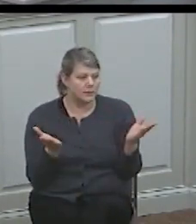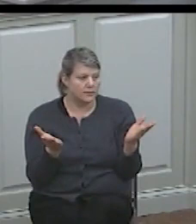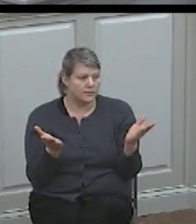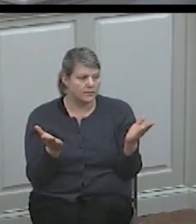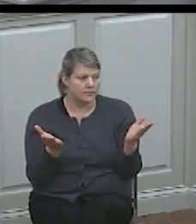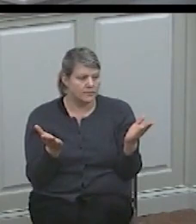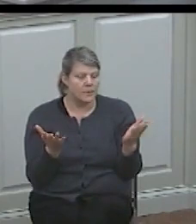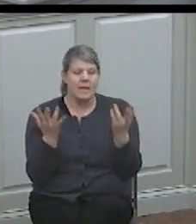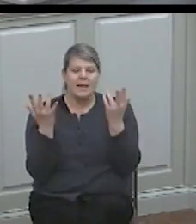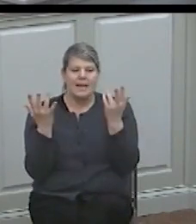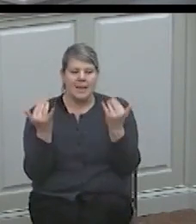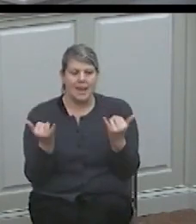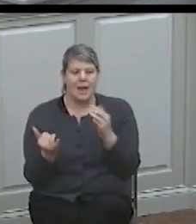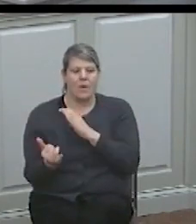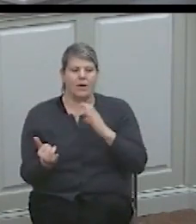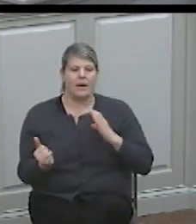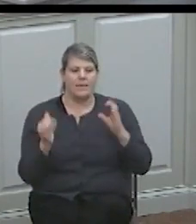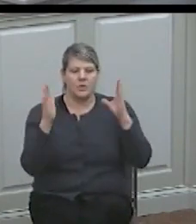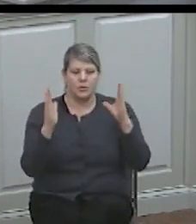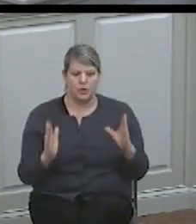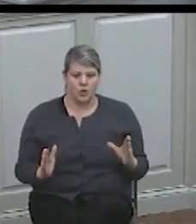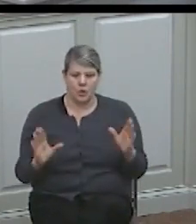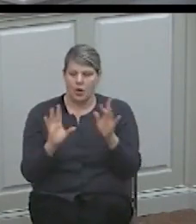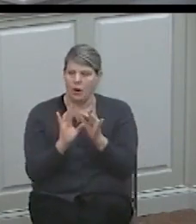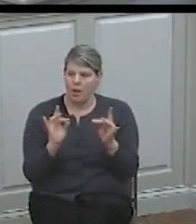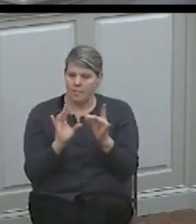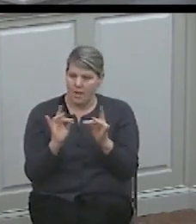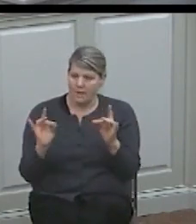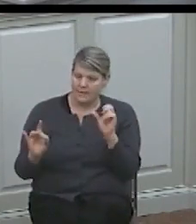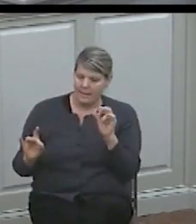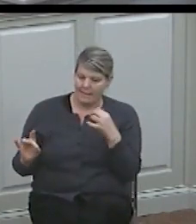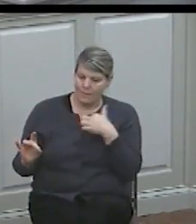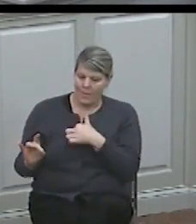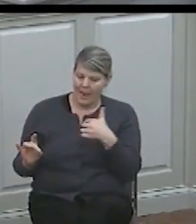Now we're in commissioner comments, if there are any.